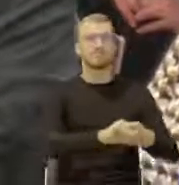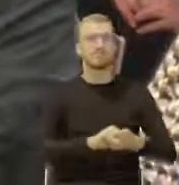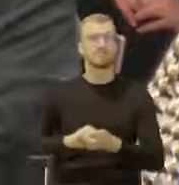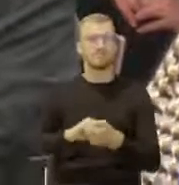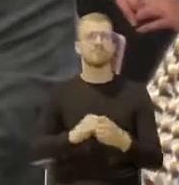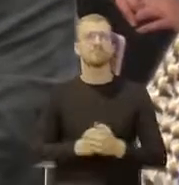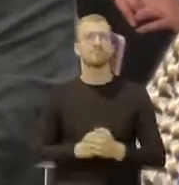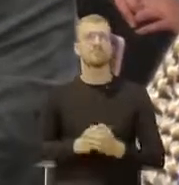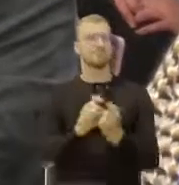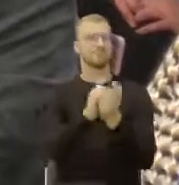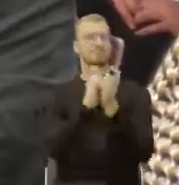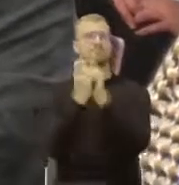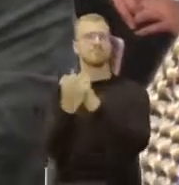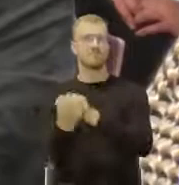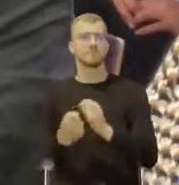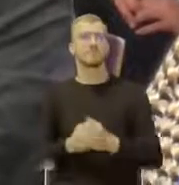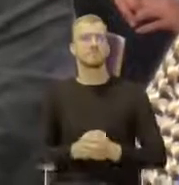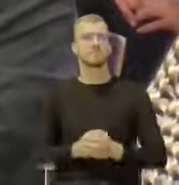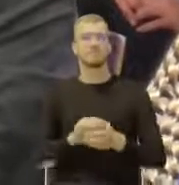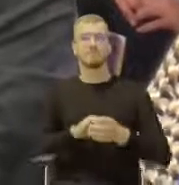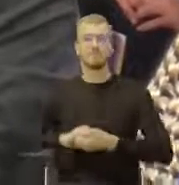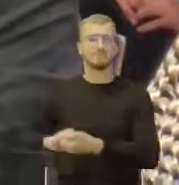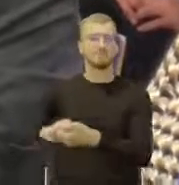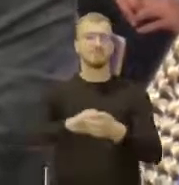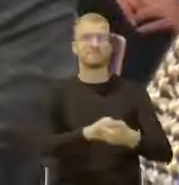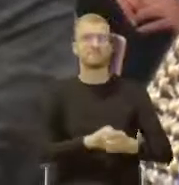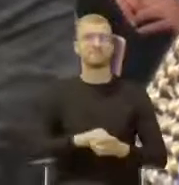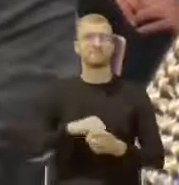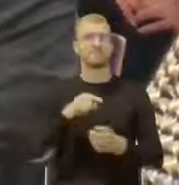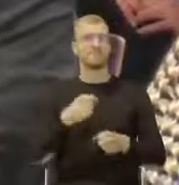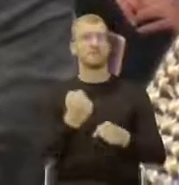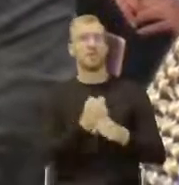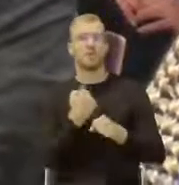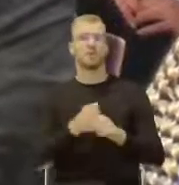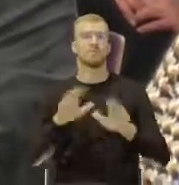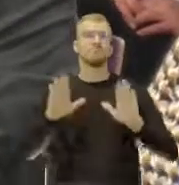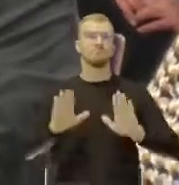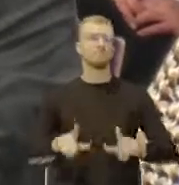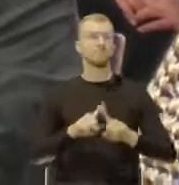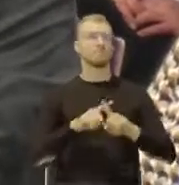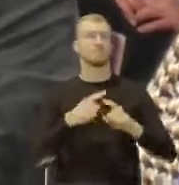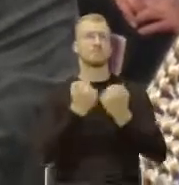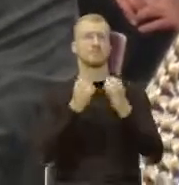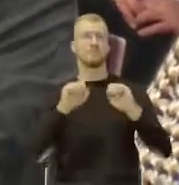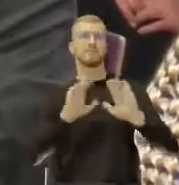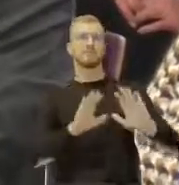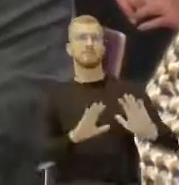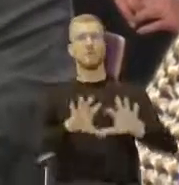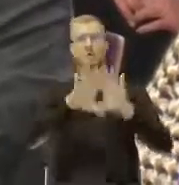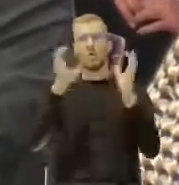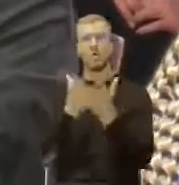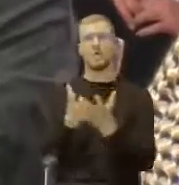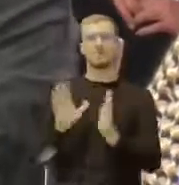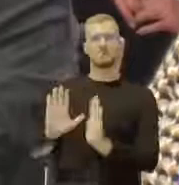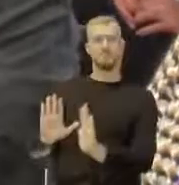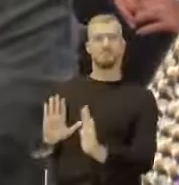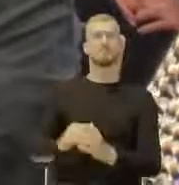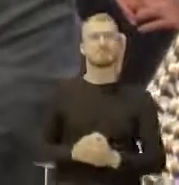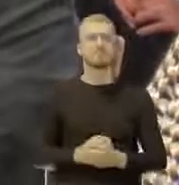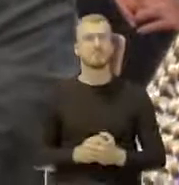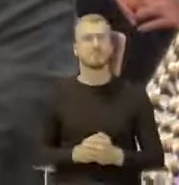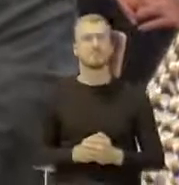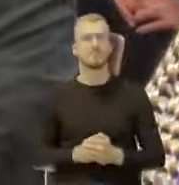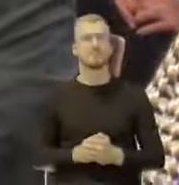resilience in our territories, to protect our planet, and to transform commitments into actions through the